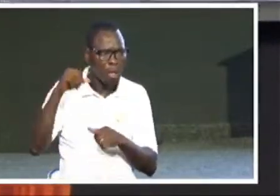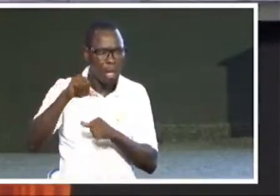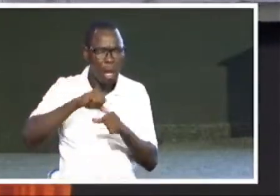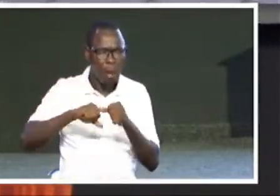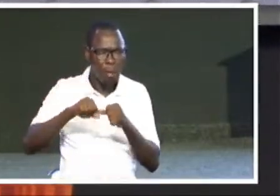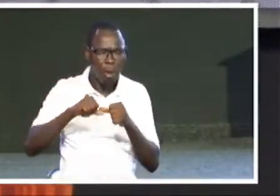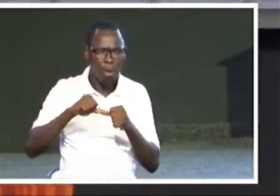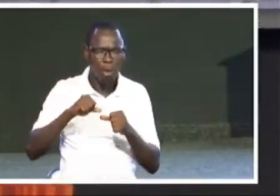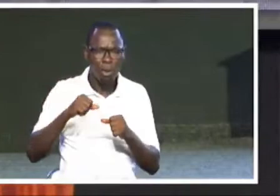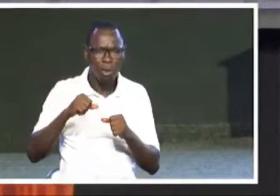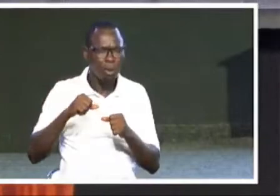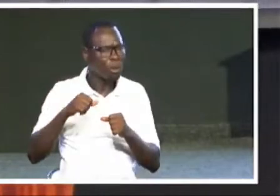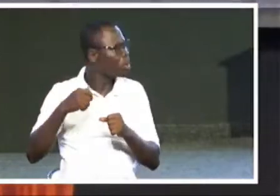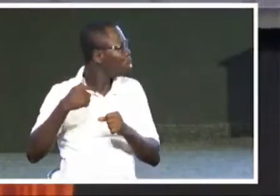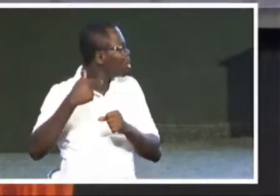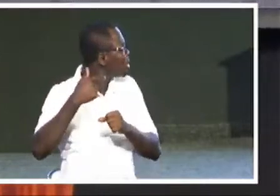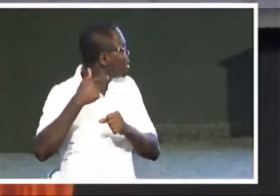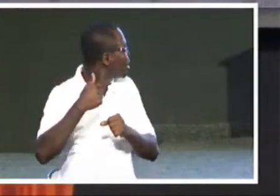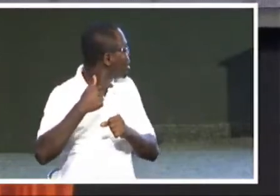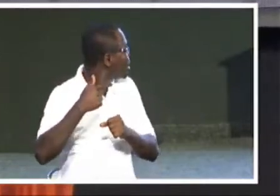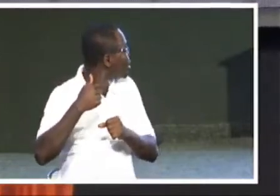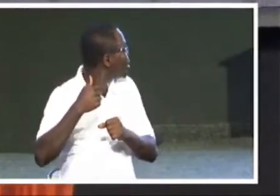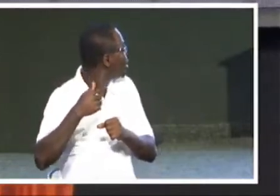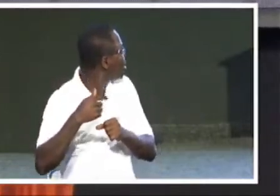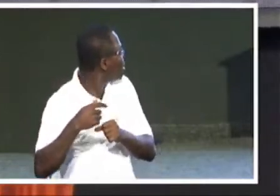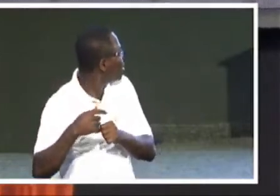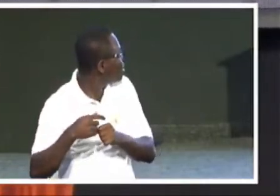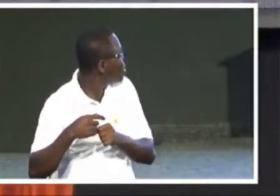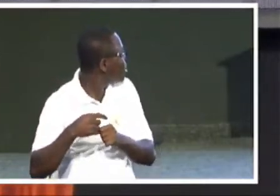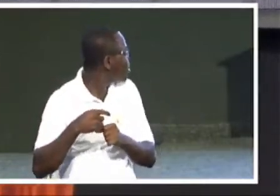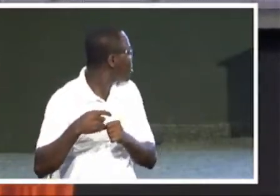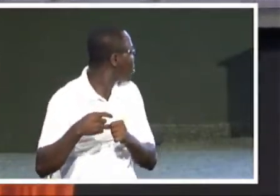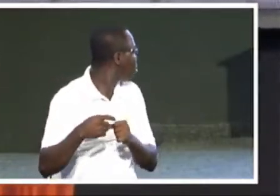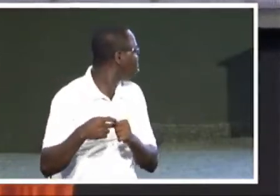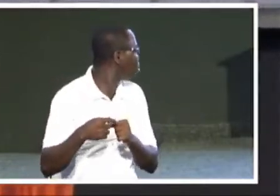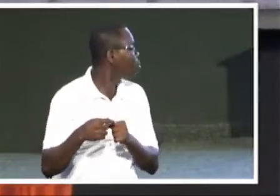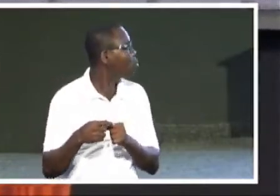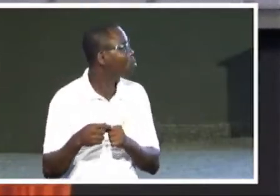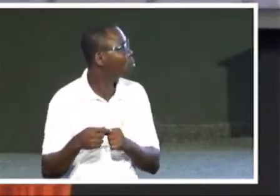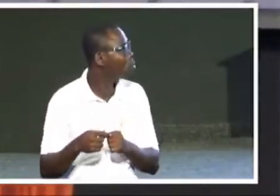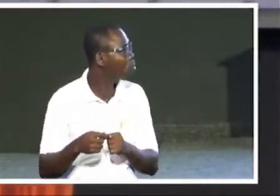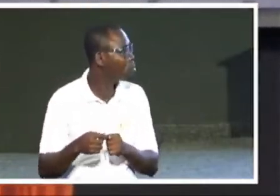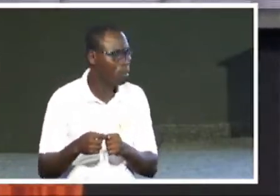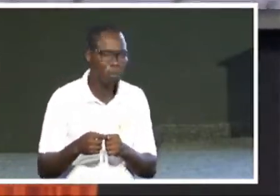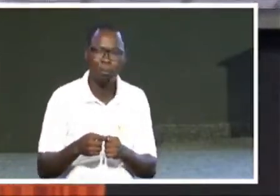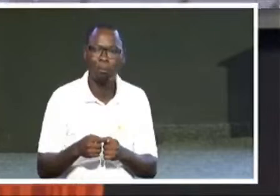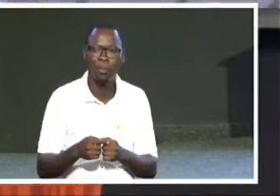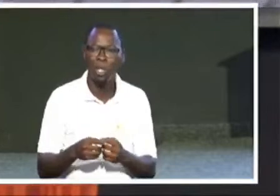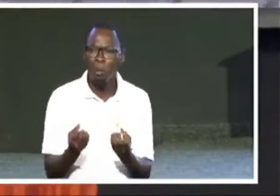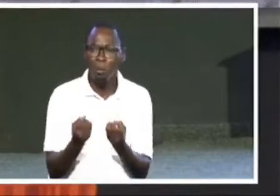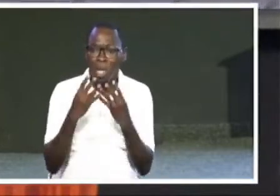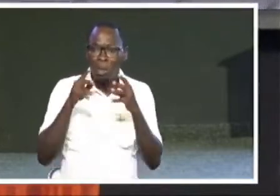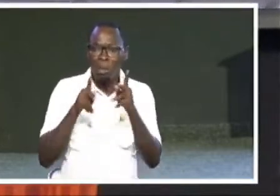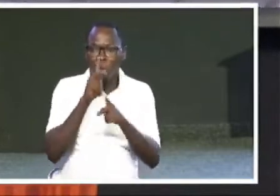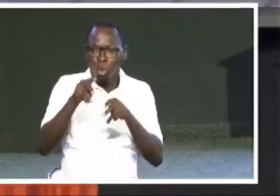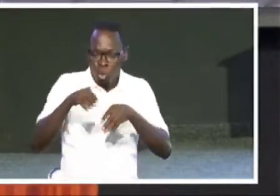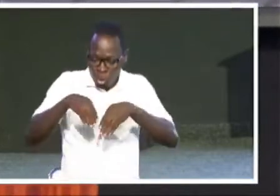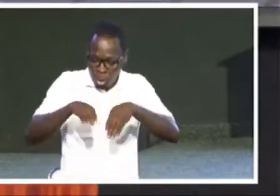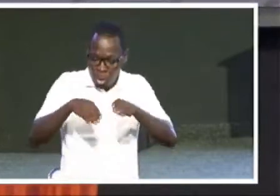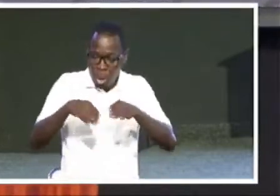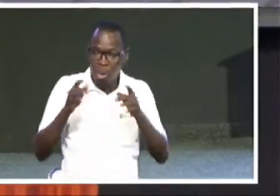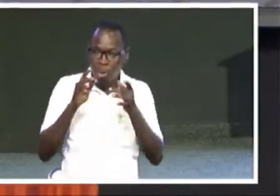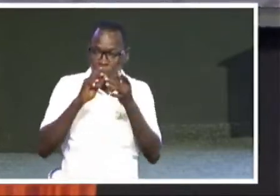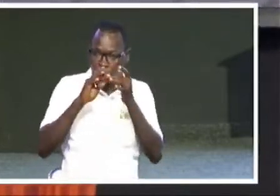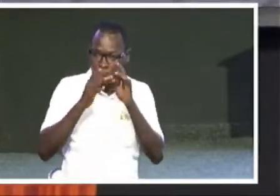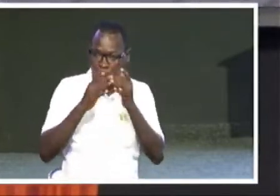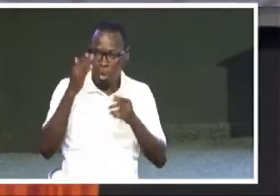and everybody was upset. They're going to take our money. But there are so many people selling online, and you know that. For the